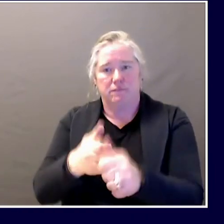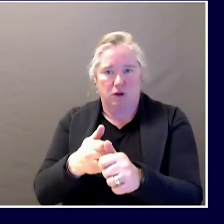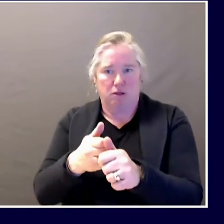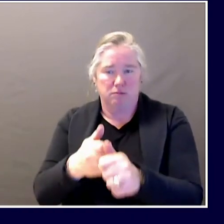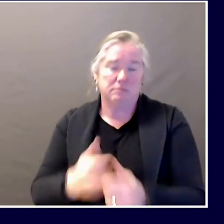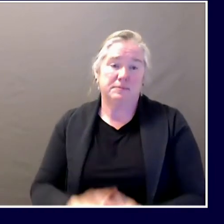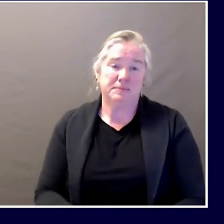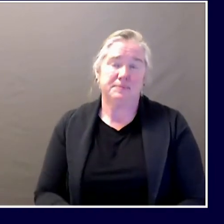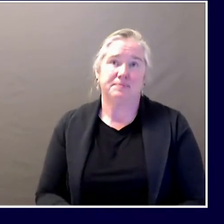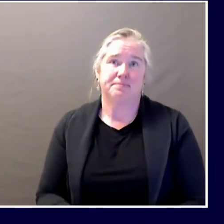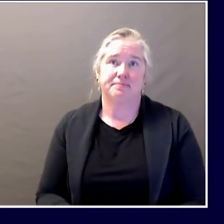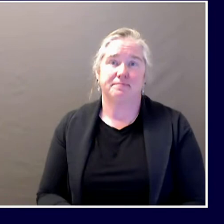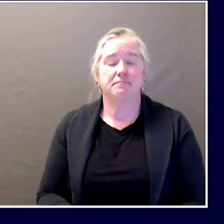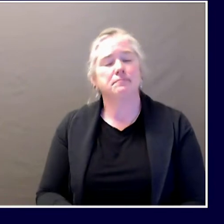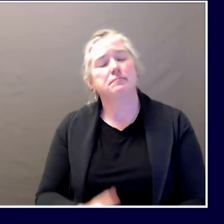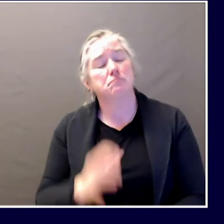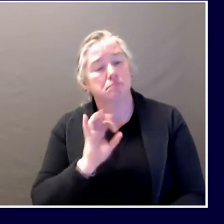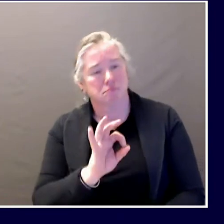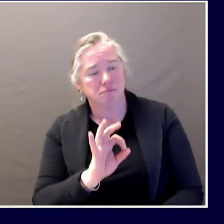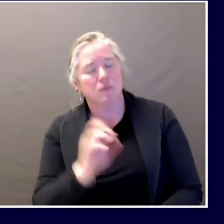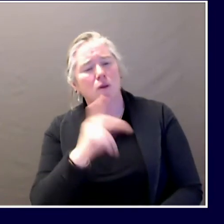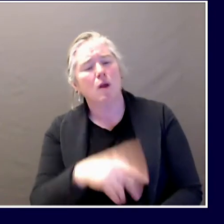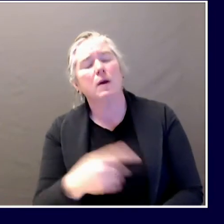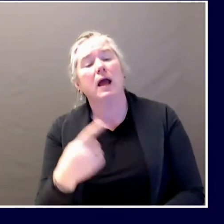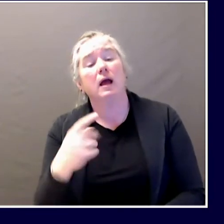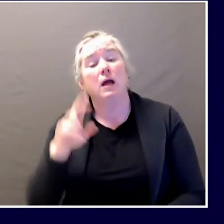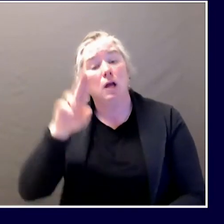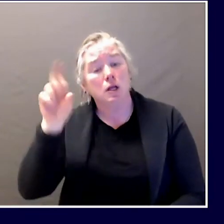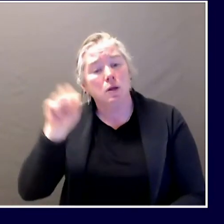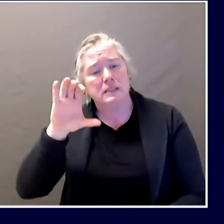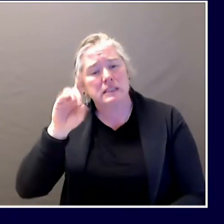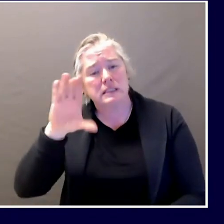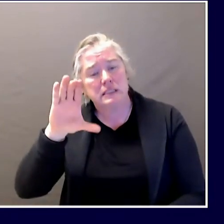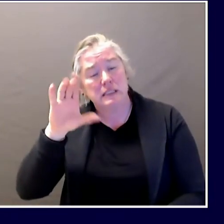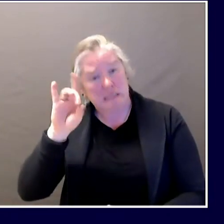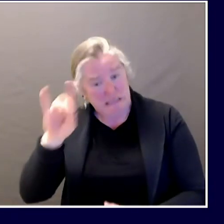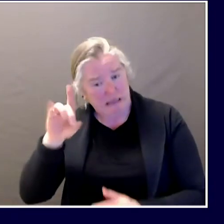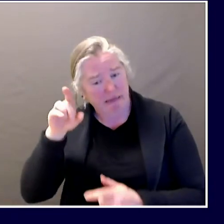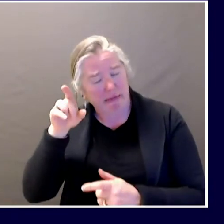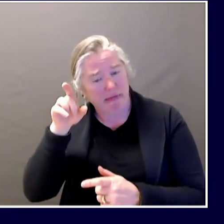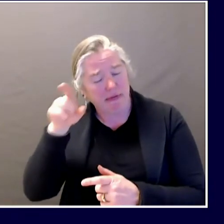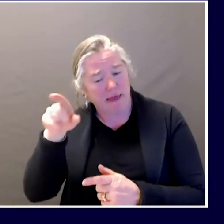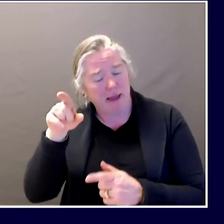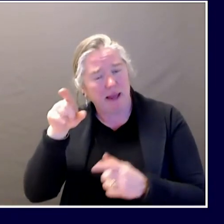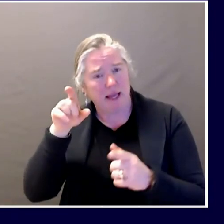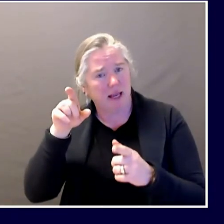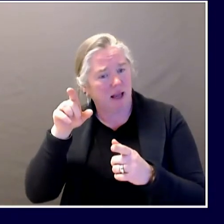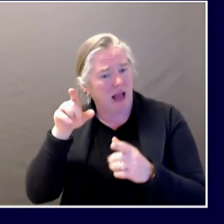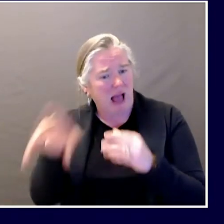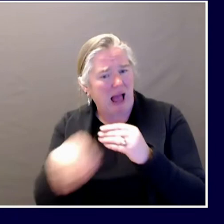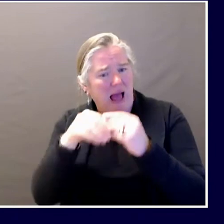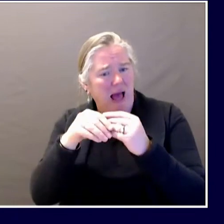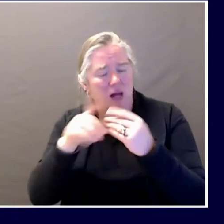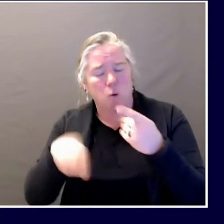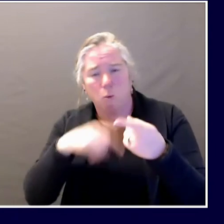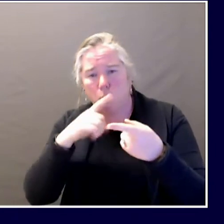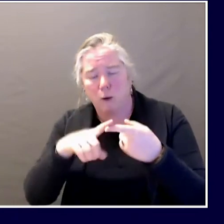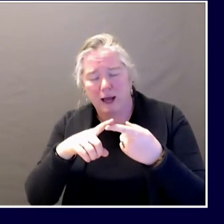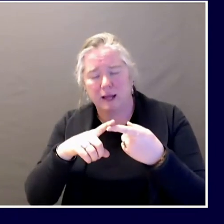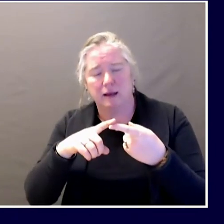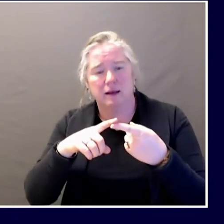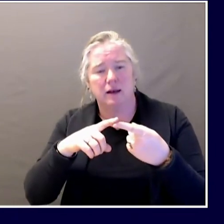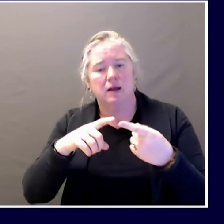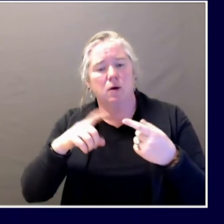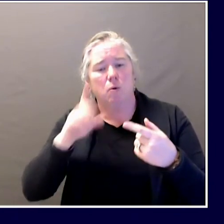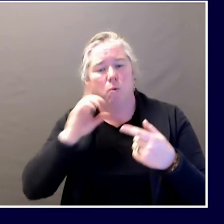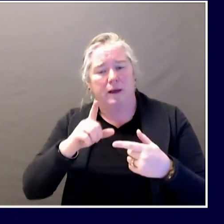Right, and has the CDC done any more planning on when they are going to vaccinate incarcerated people in jails or prisons? Are those who